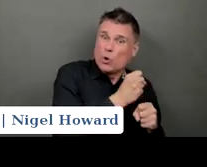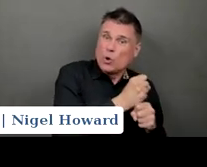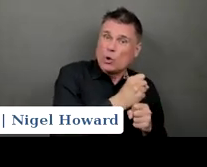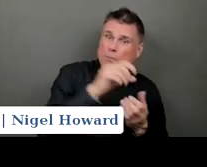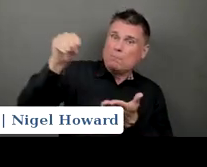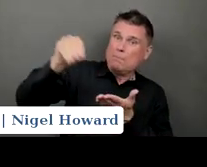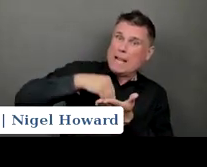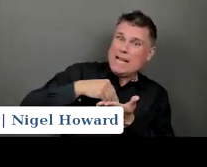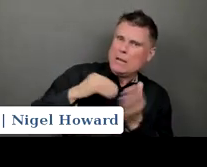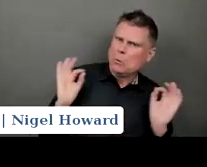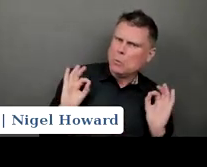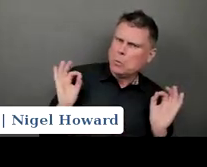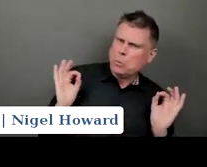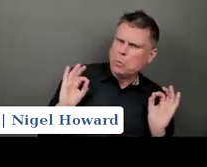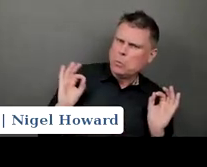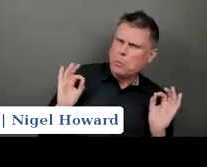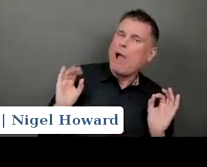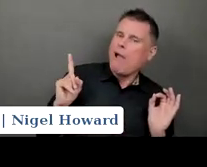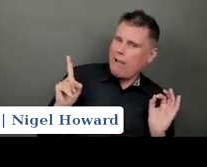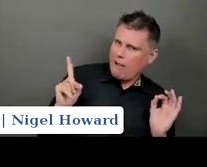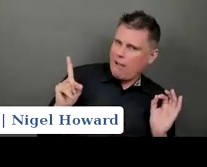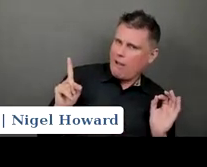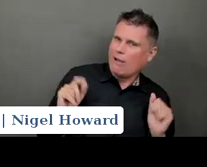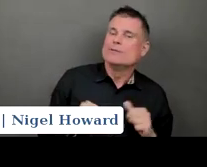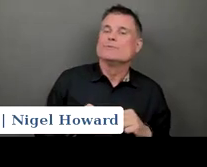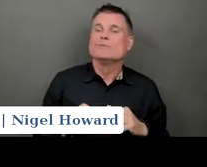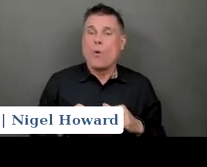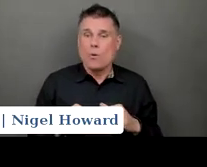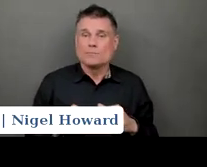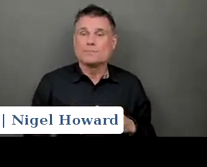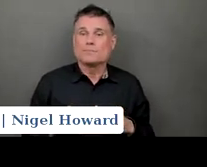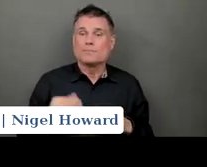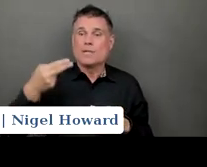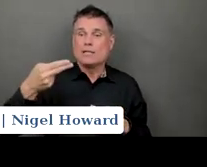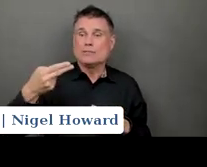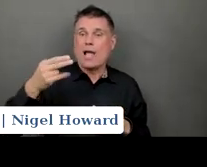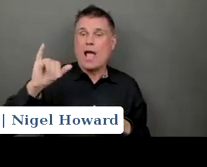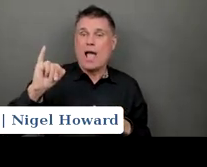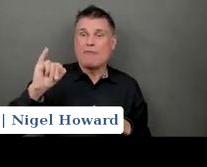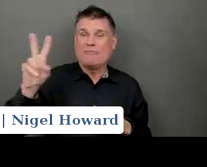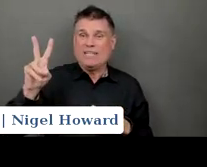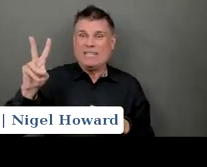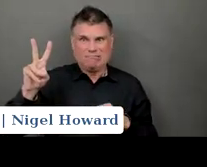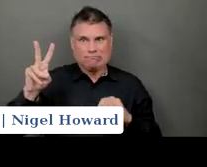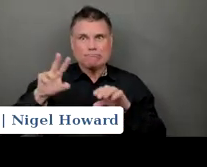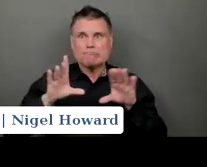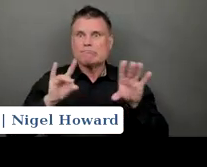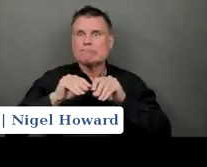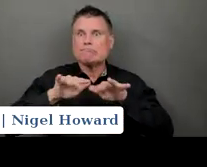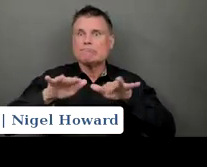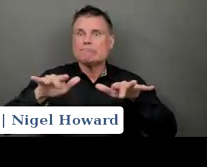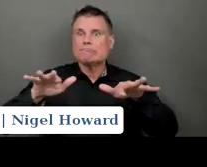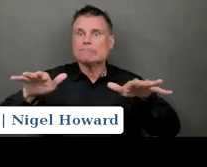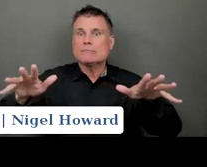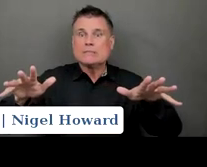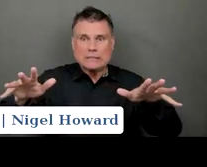AIDS, HIV pandemic in South Africa. So there was a lot of home and community-based care happening, very